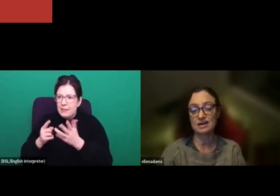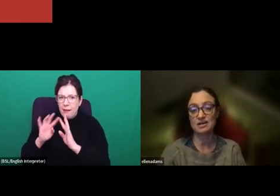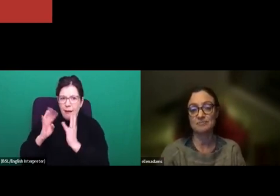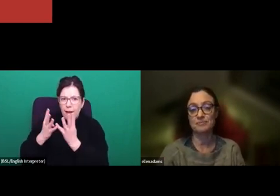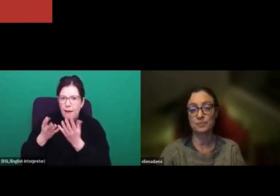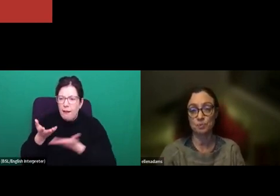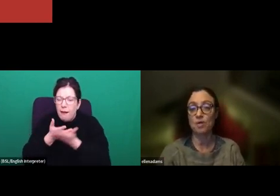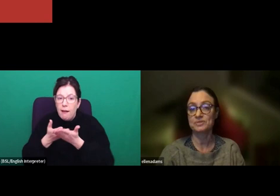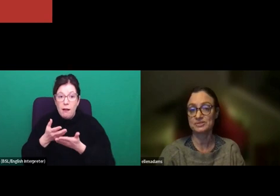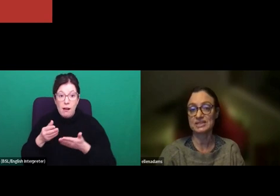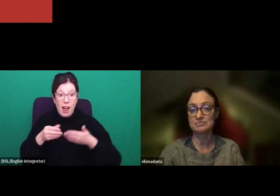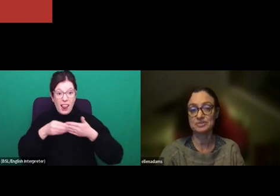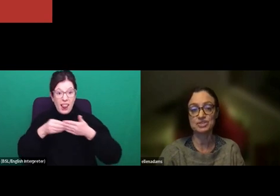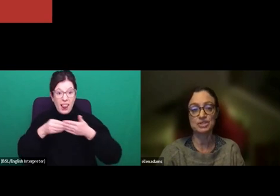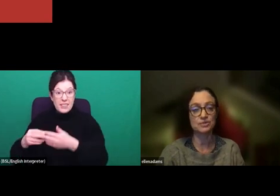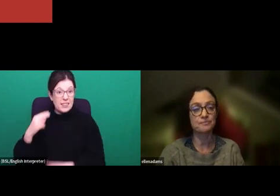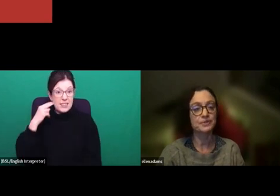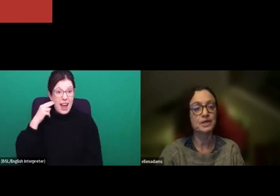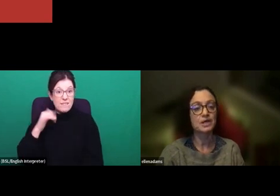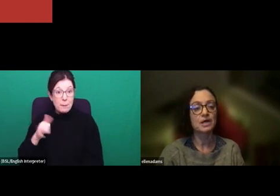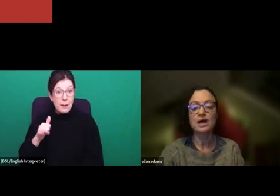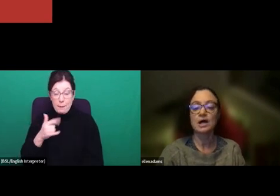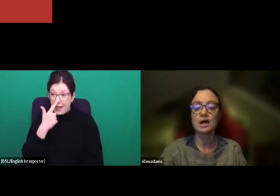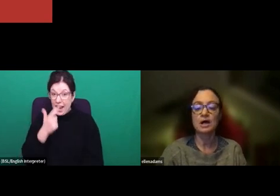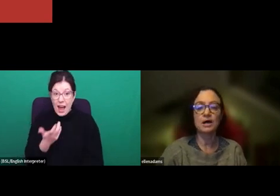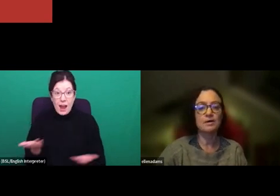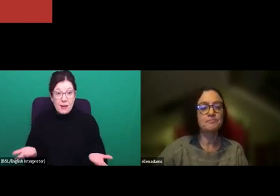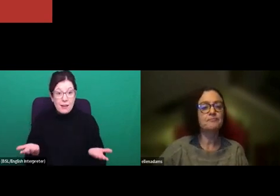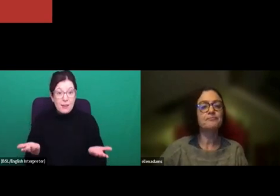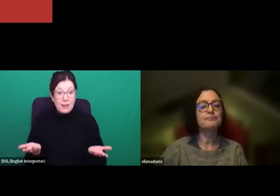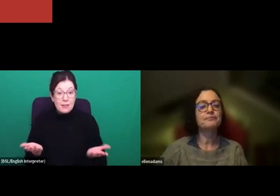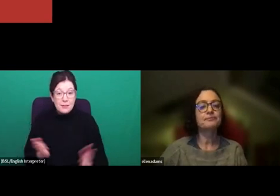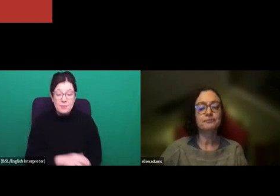in what museums do.